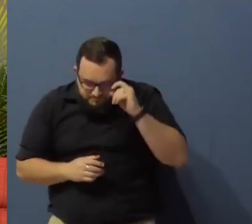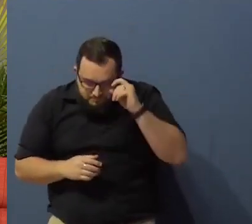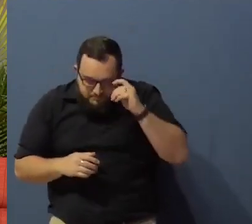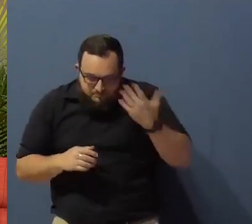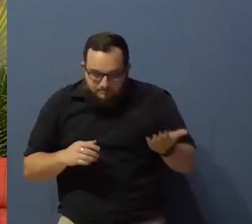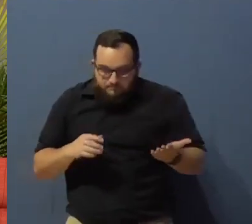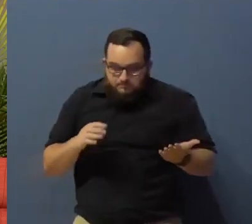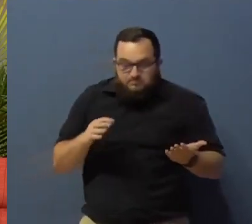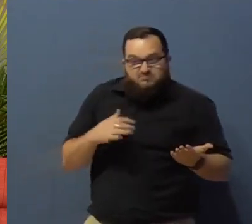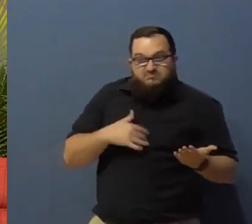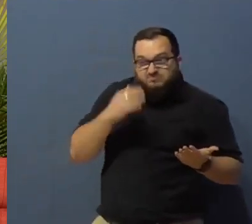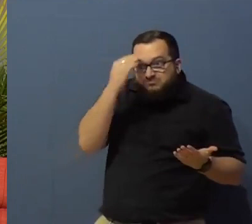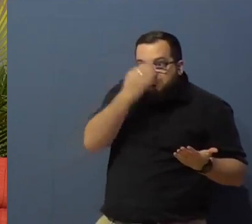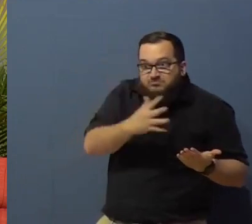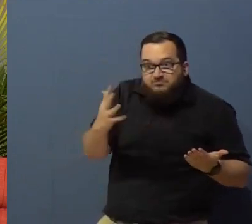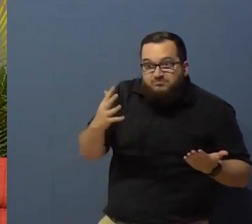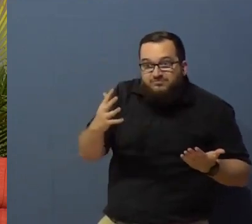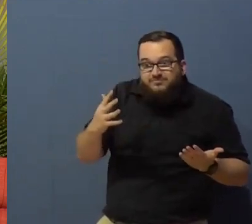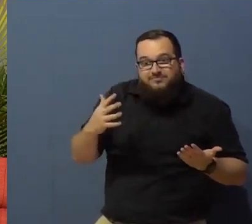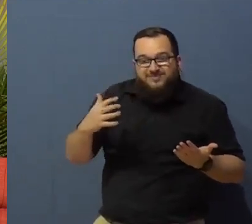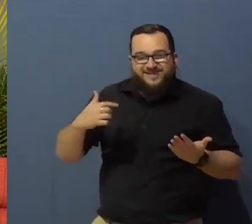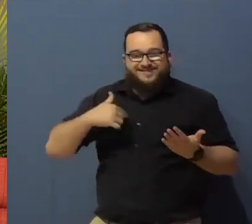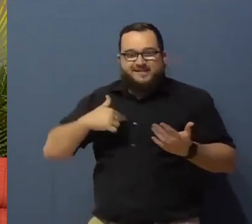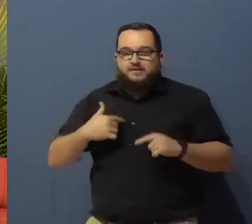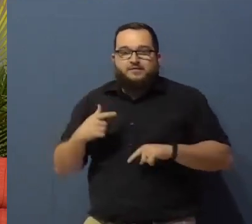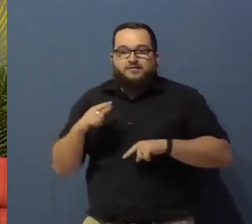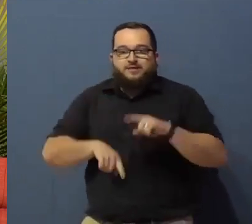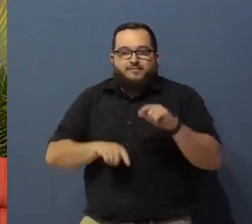And you know what? I can't.